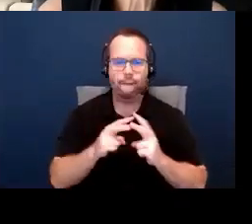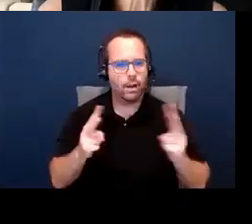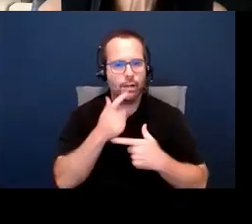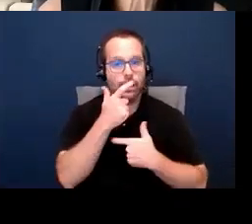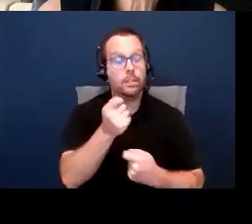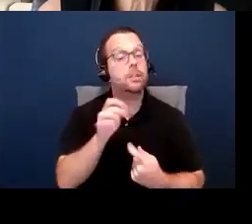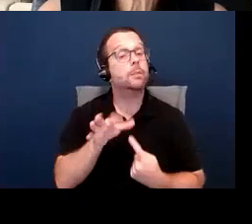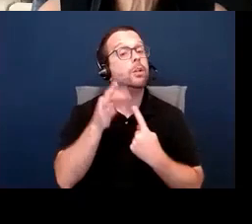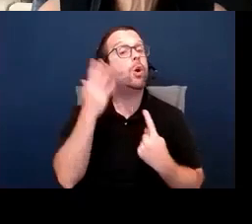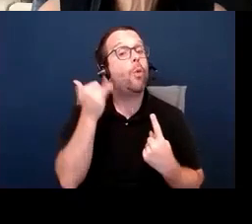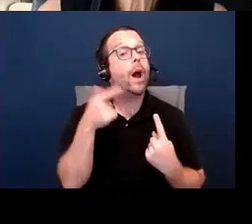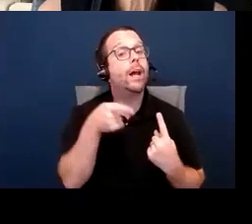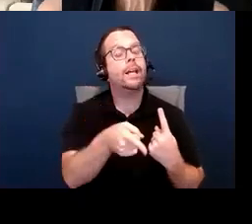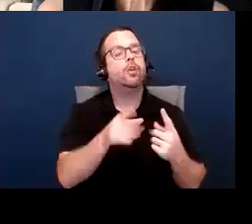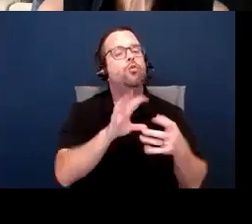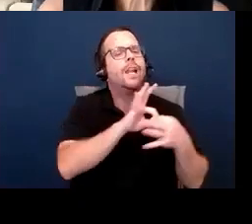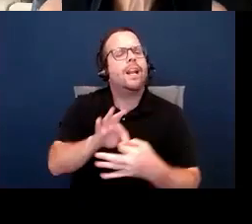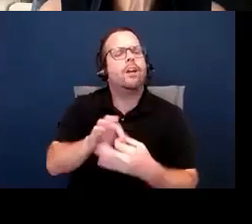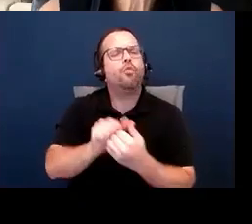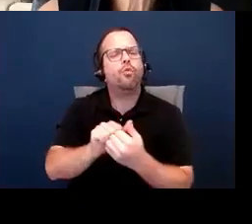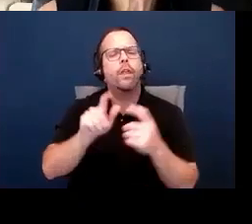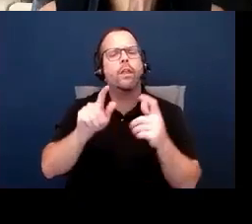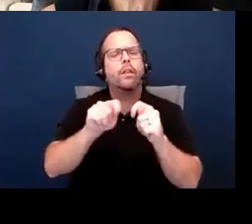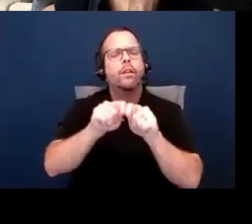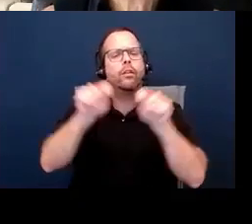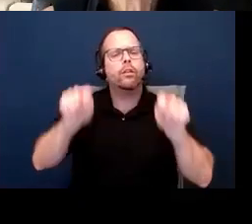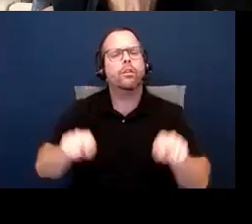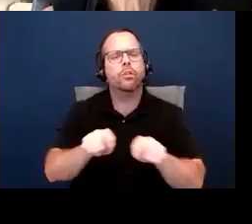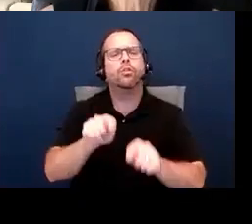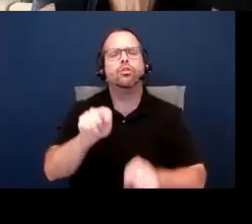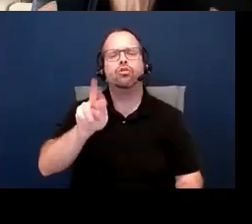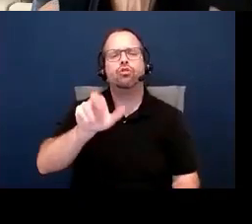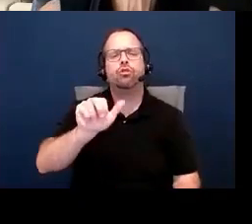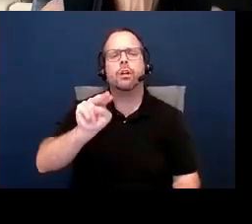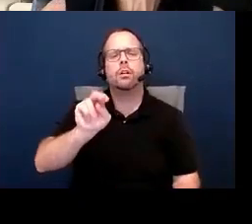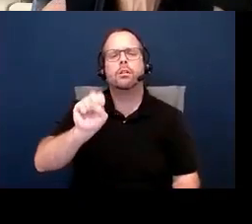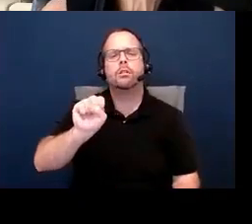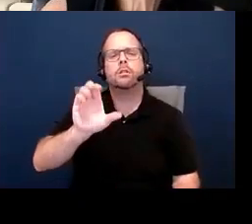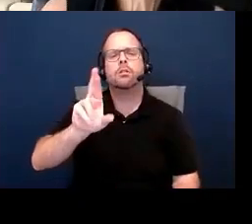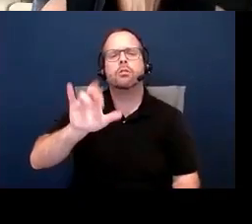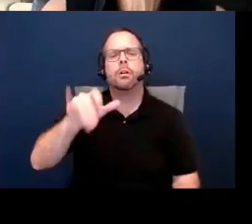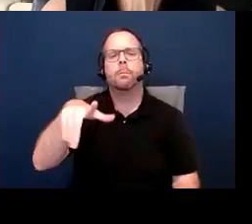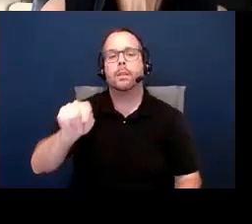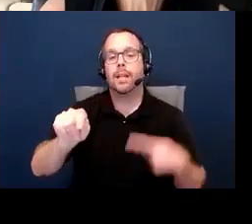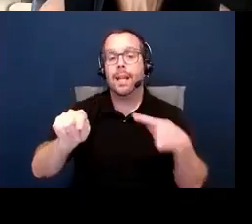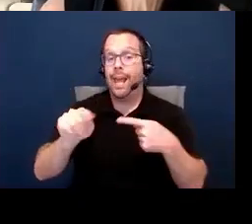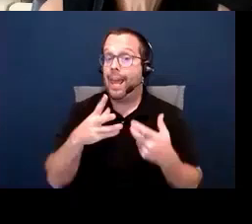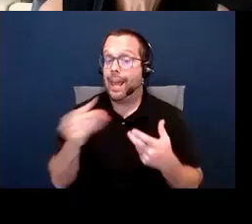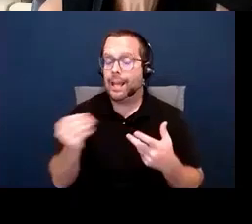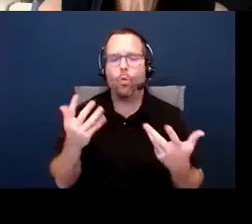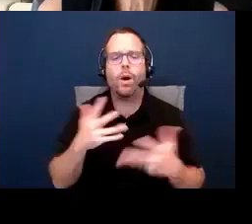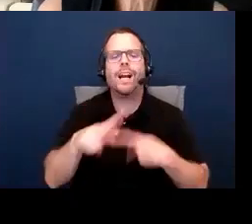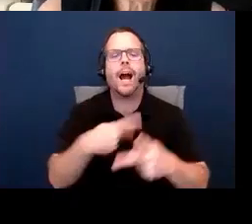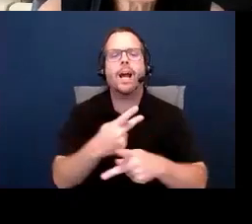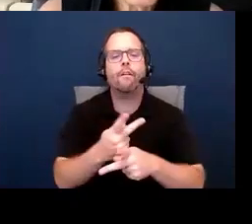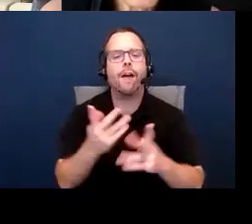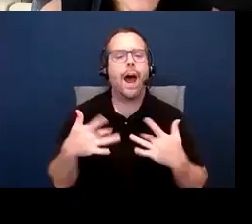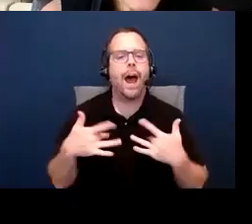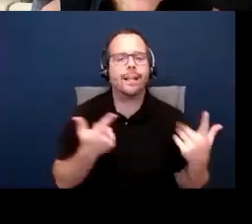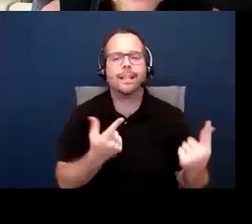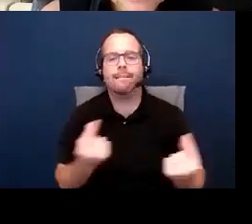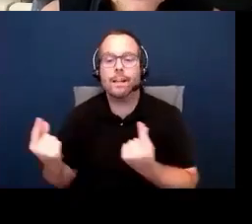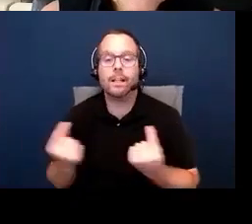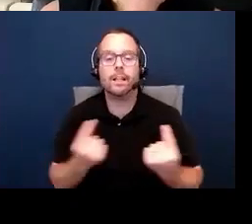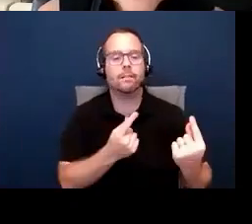it relates to transcripts and the kinds of activities that students are exposed to when they're in middle school and